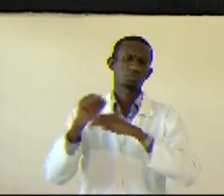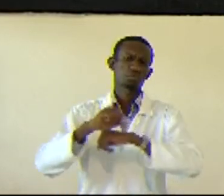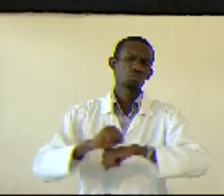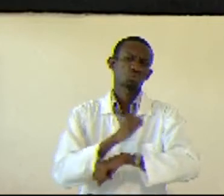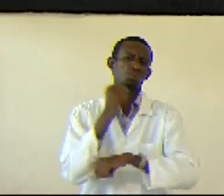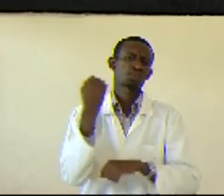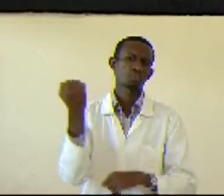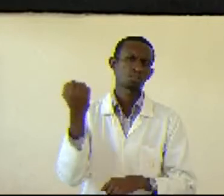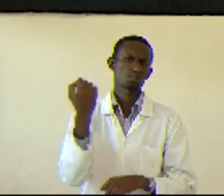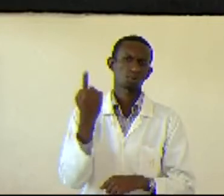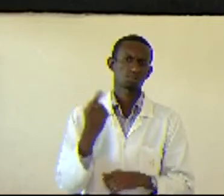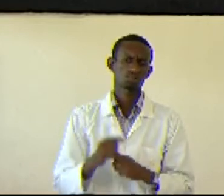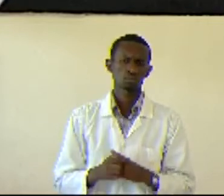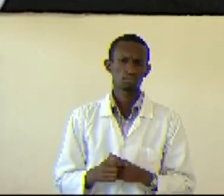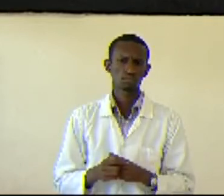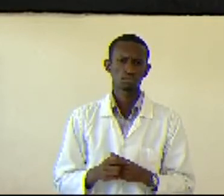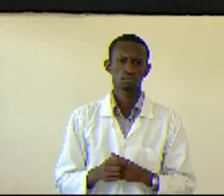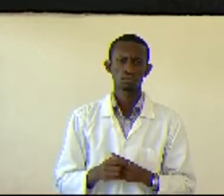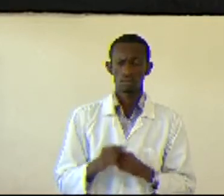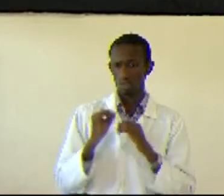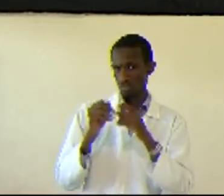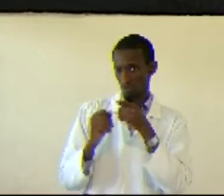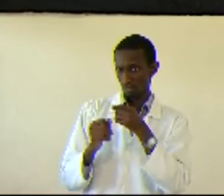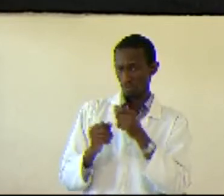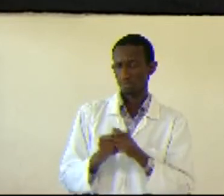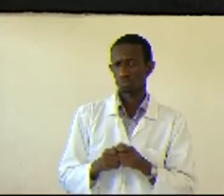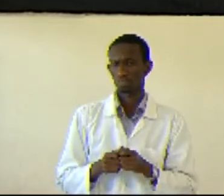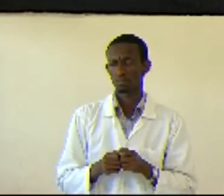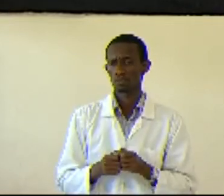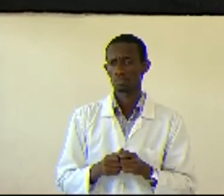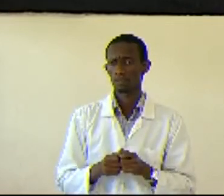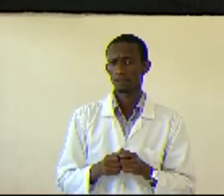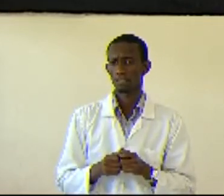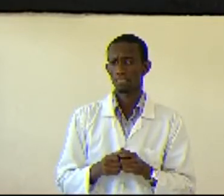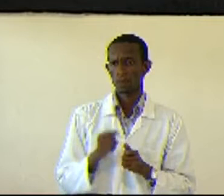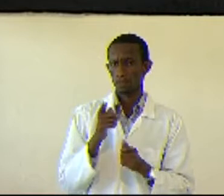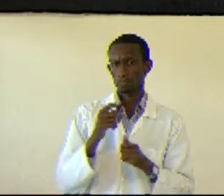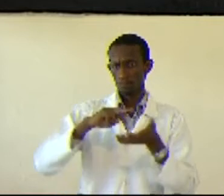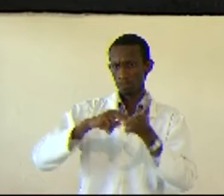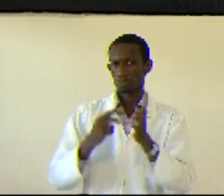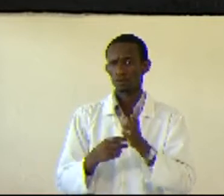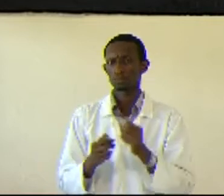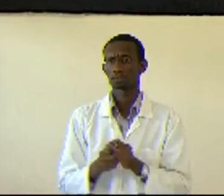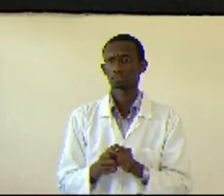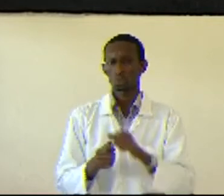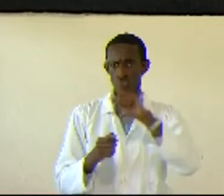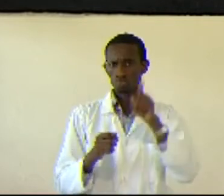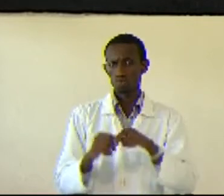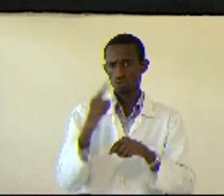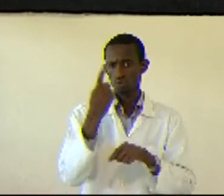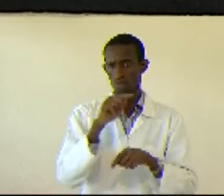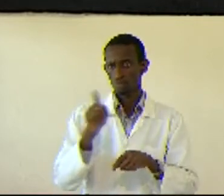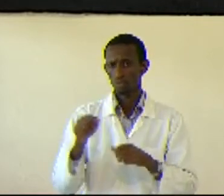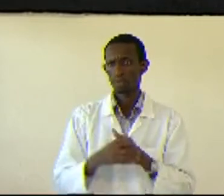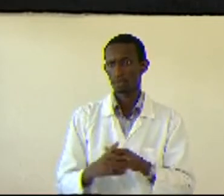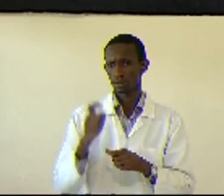right. Means that if this is the derivative of this function, it means that the integral of 1 divided